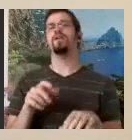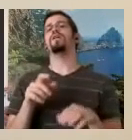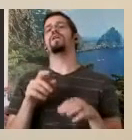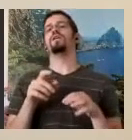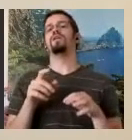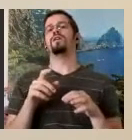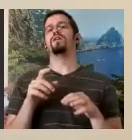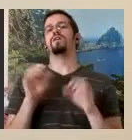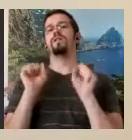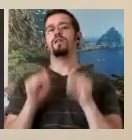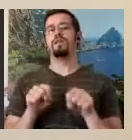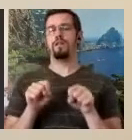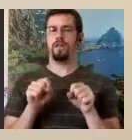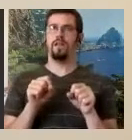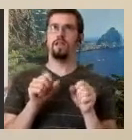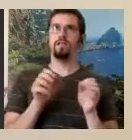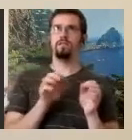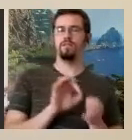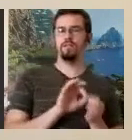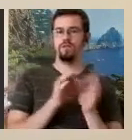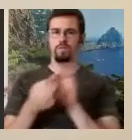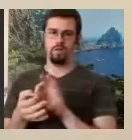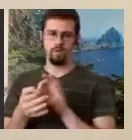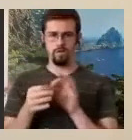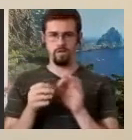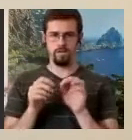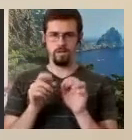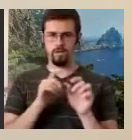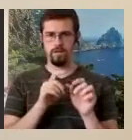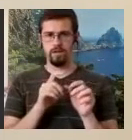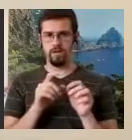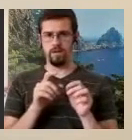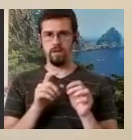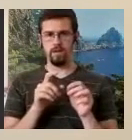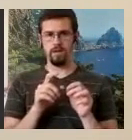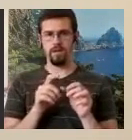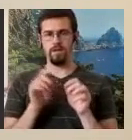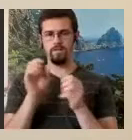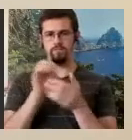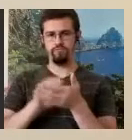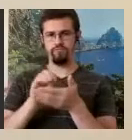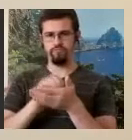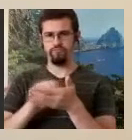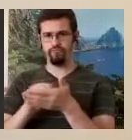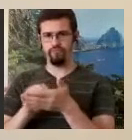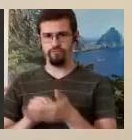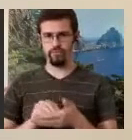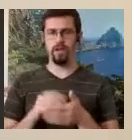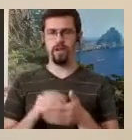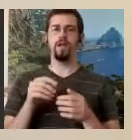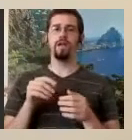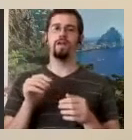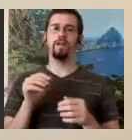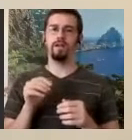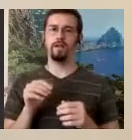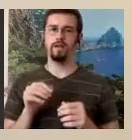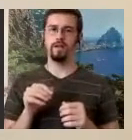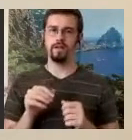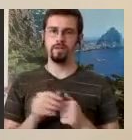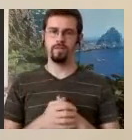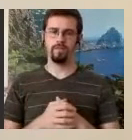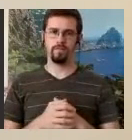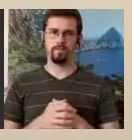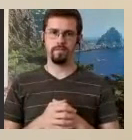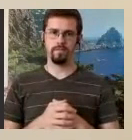and I'm very grateful to them for their help. And they are readers of SignWriting. So we have, although 10 sounds like a small number, it is a